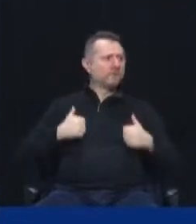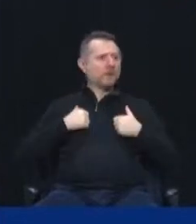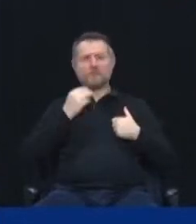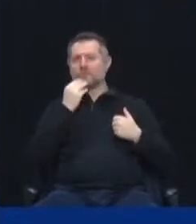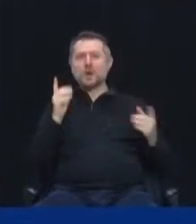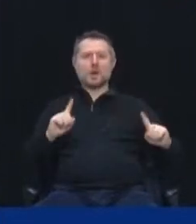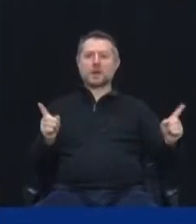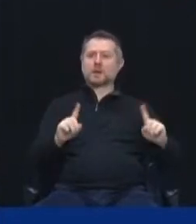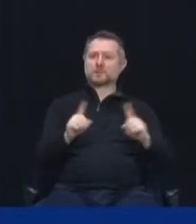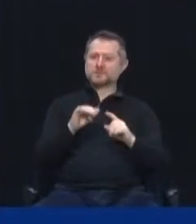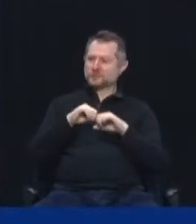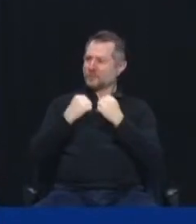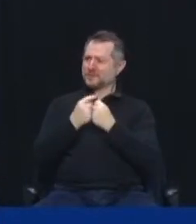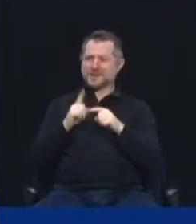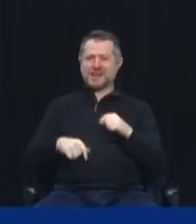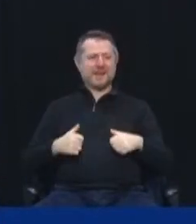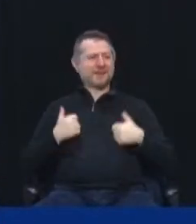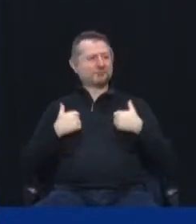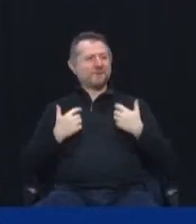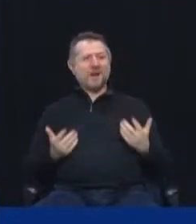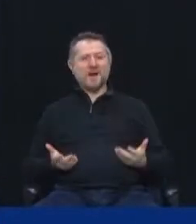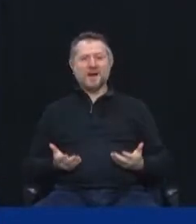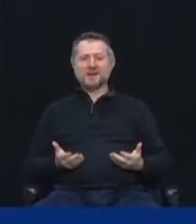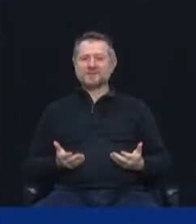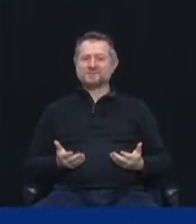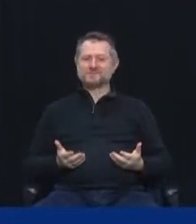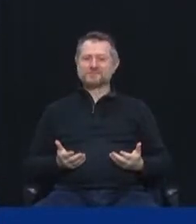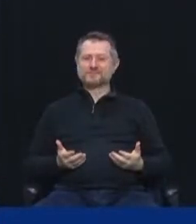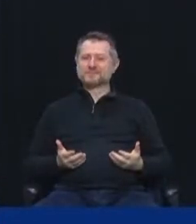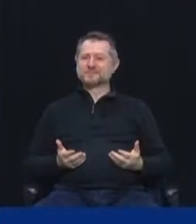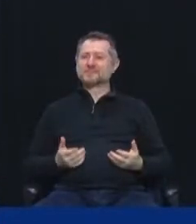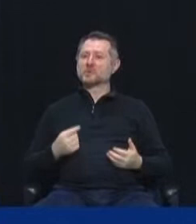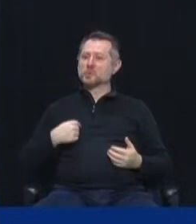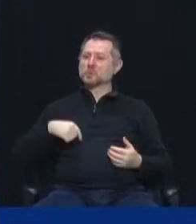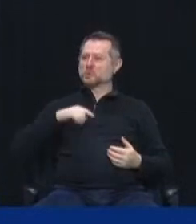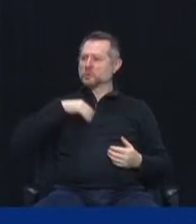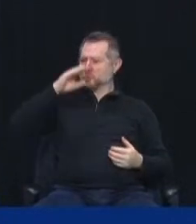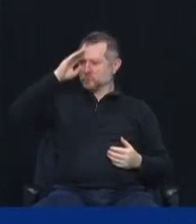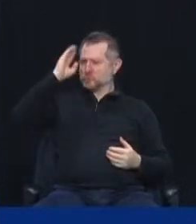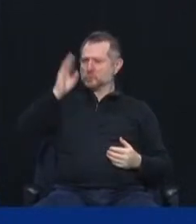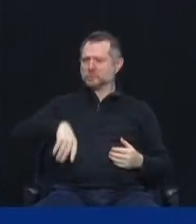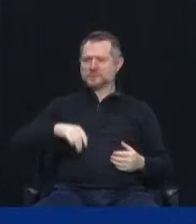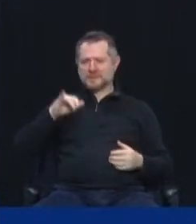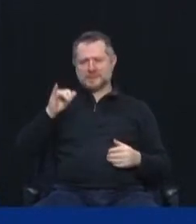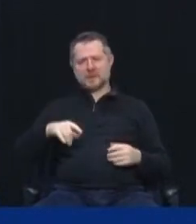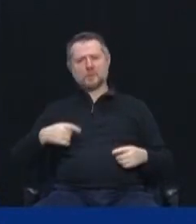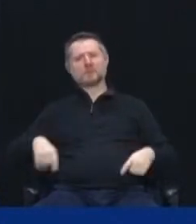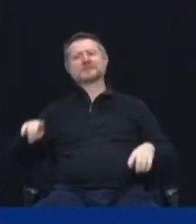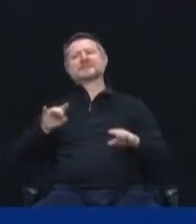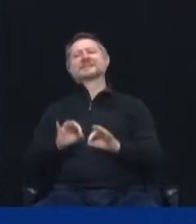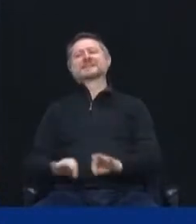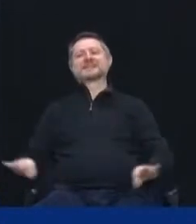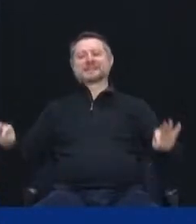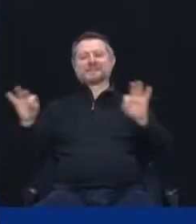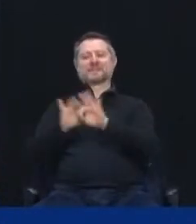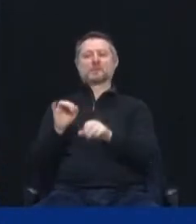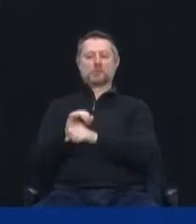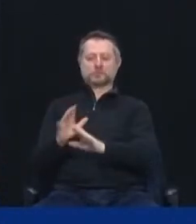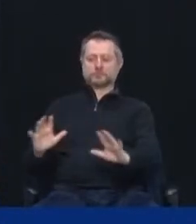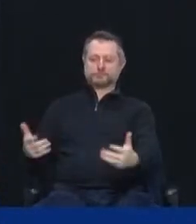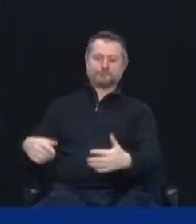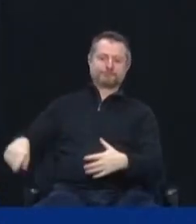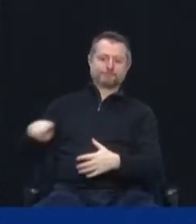able to survive. We understand that they are essential. They were